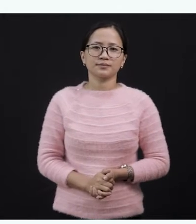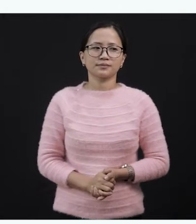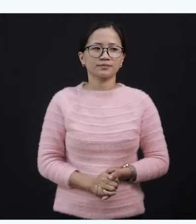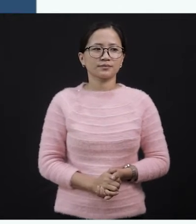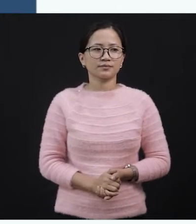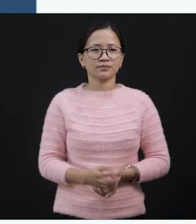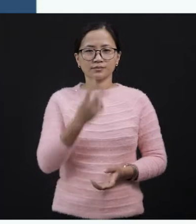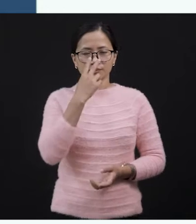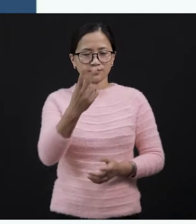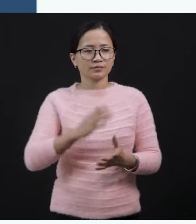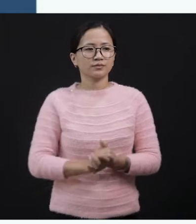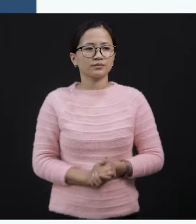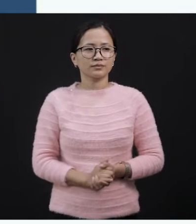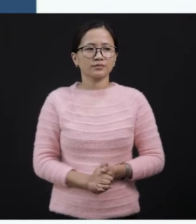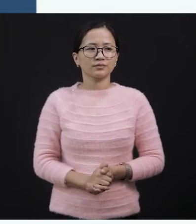So let's see.